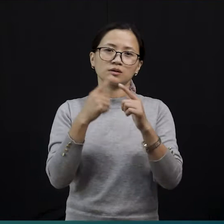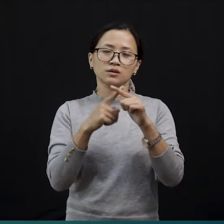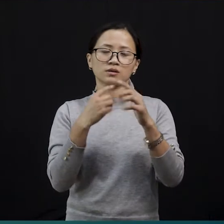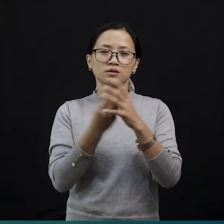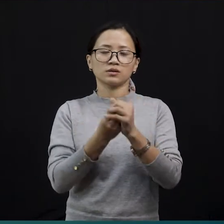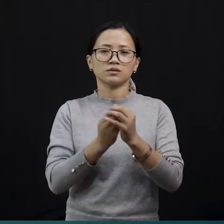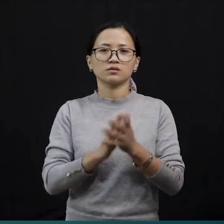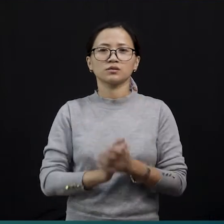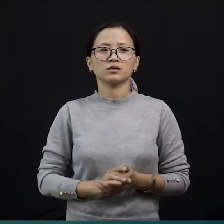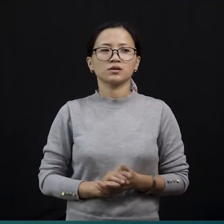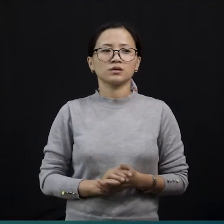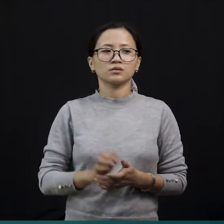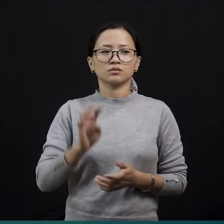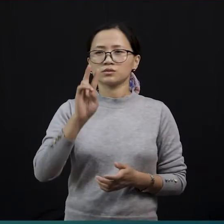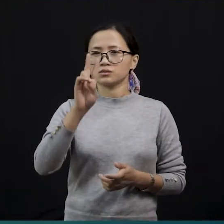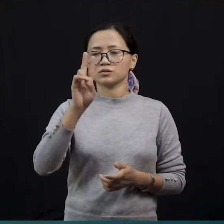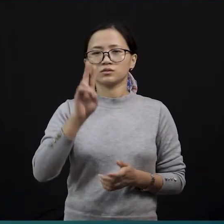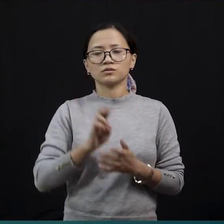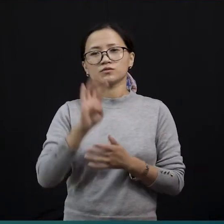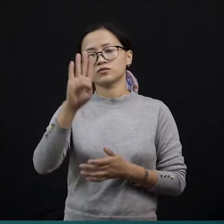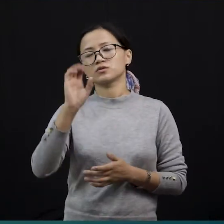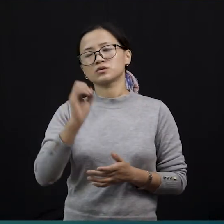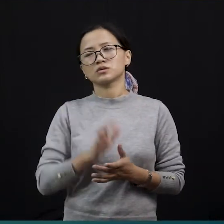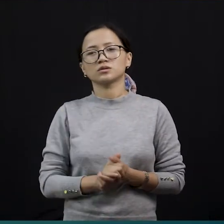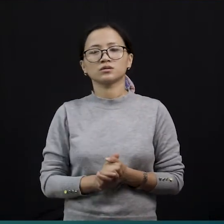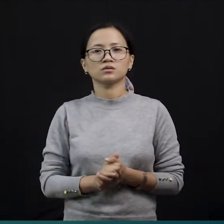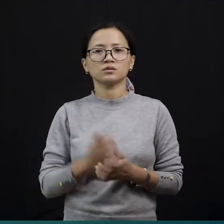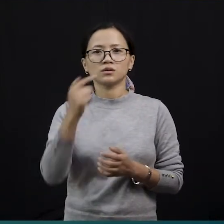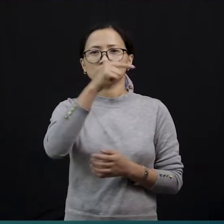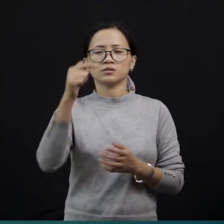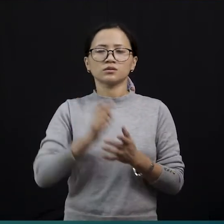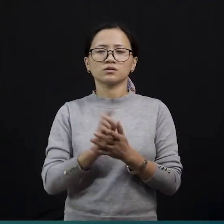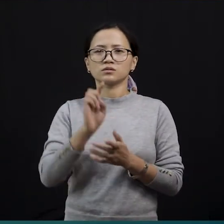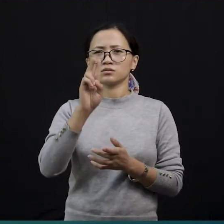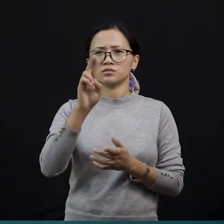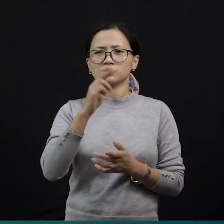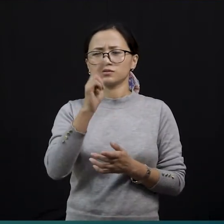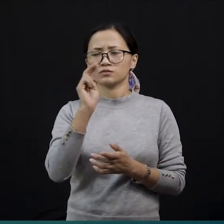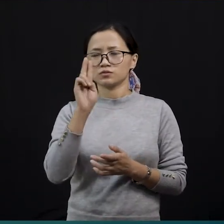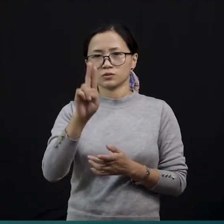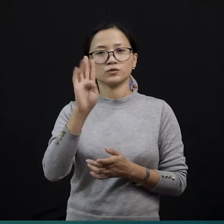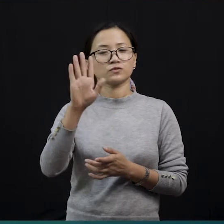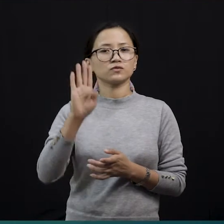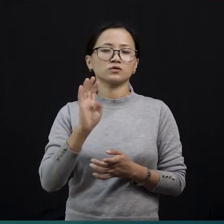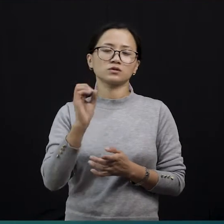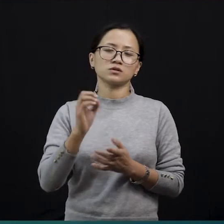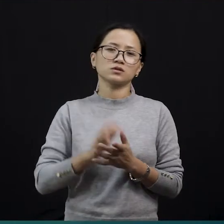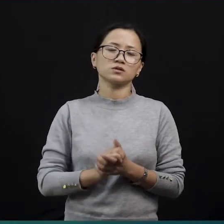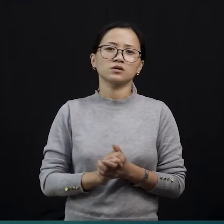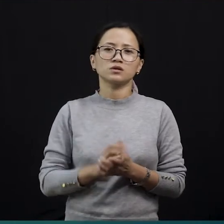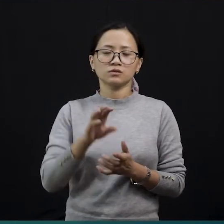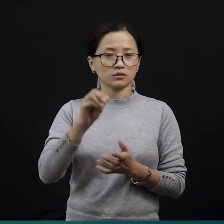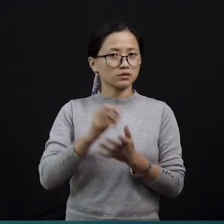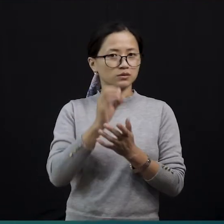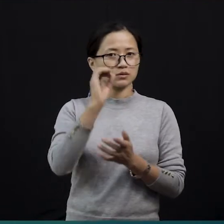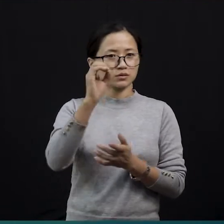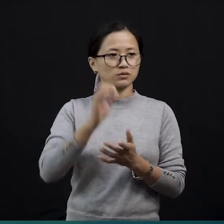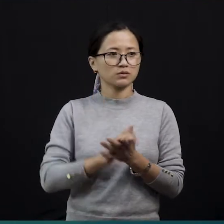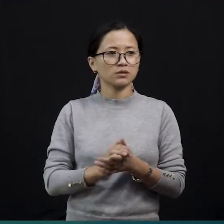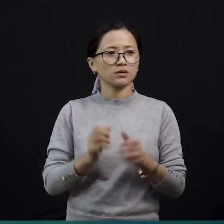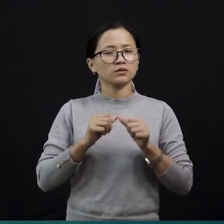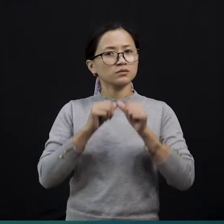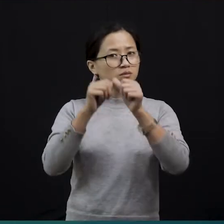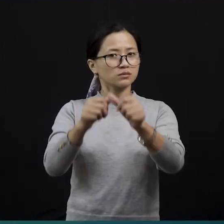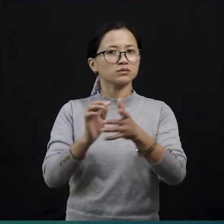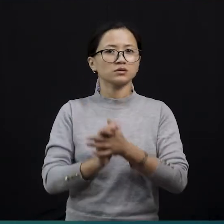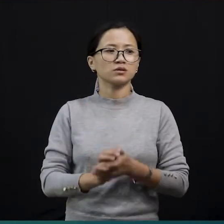here and it will be 240, right? So 240 minus 240, how much we'll get? We'll get 0. And the answer is